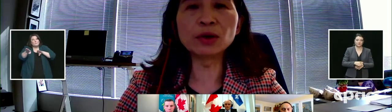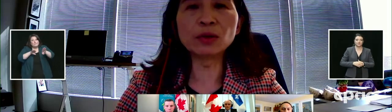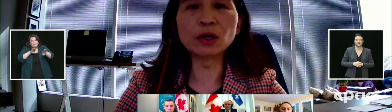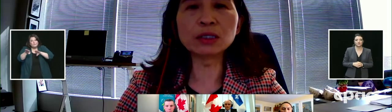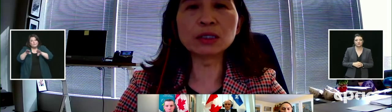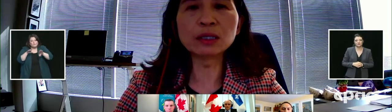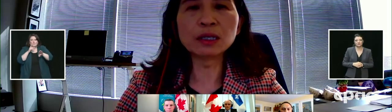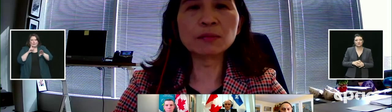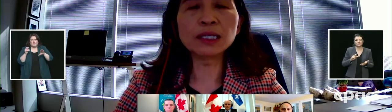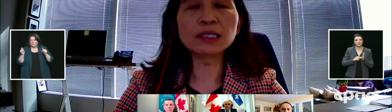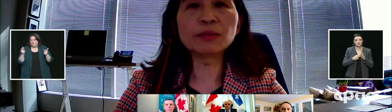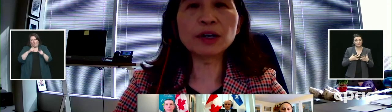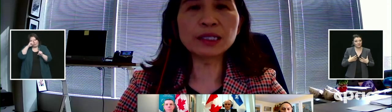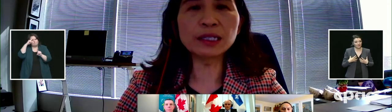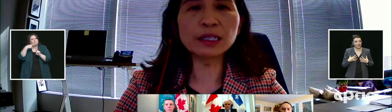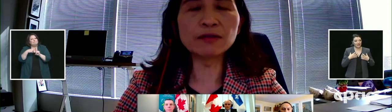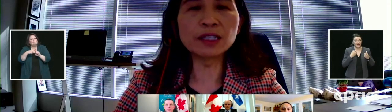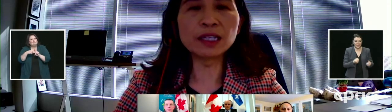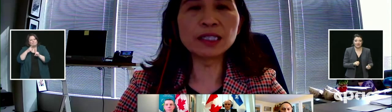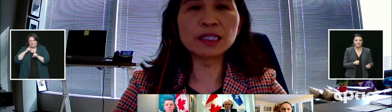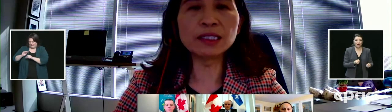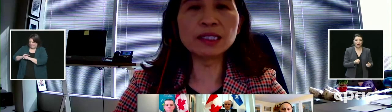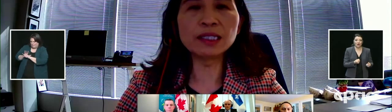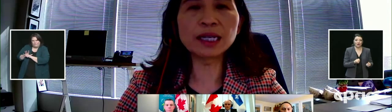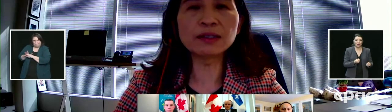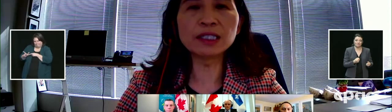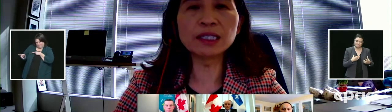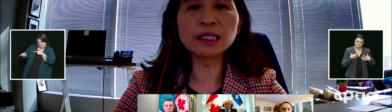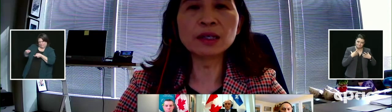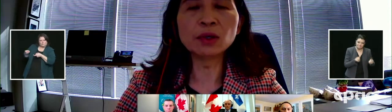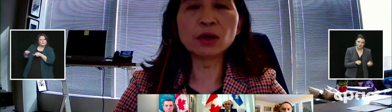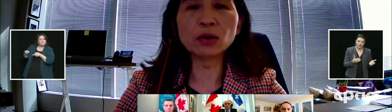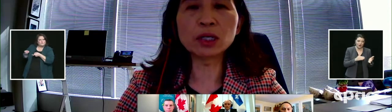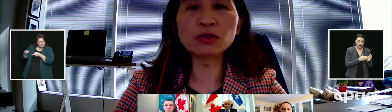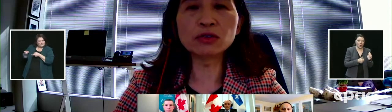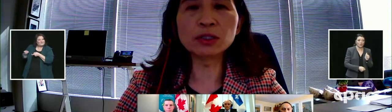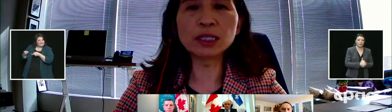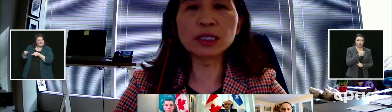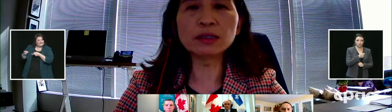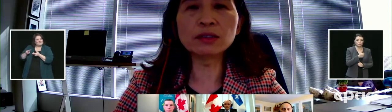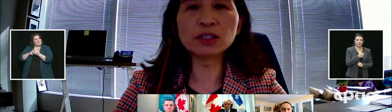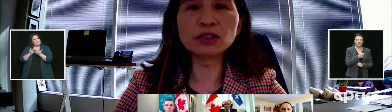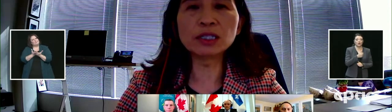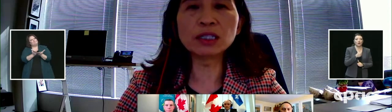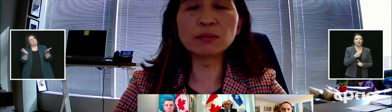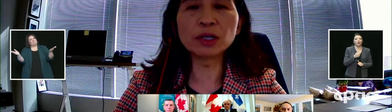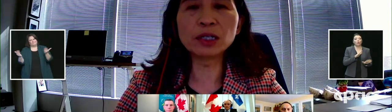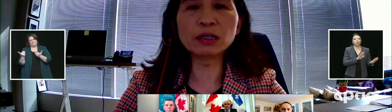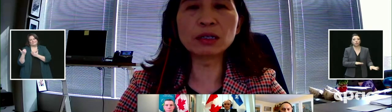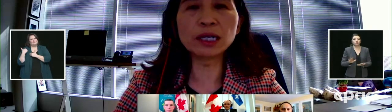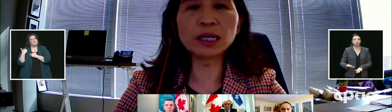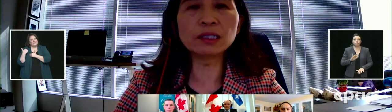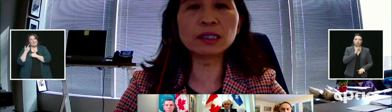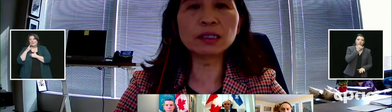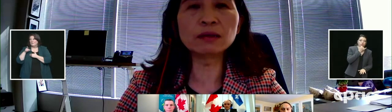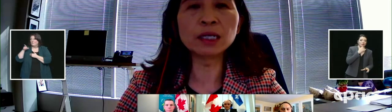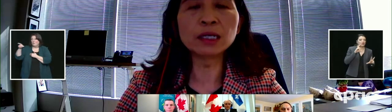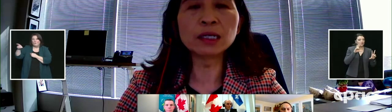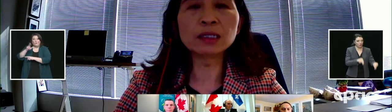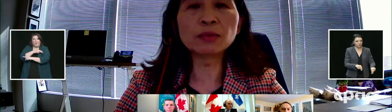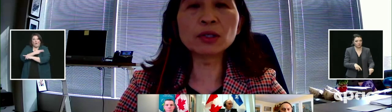all want. By suppressing COVID-19 disease activity, we're all contributing to reducing the burden on the health